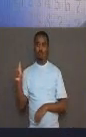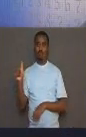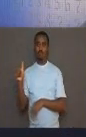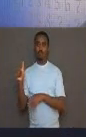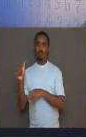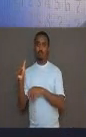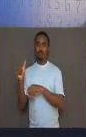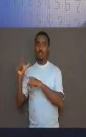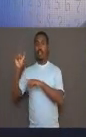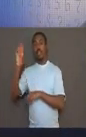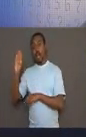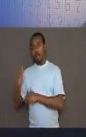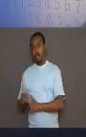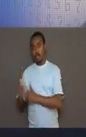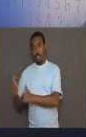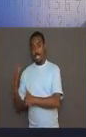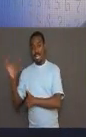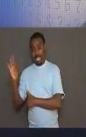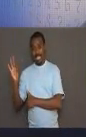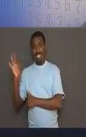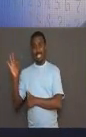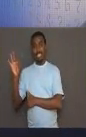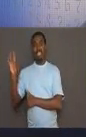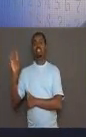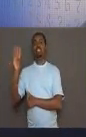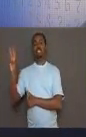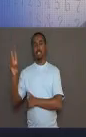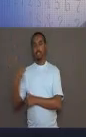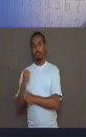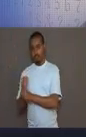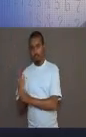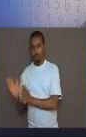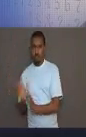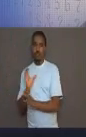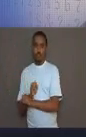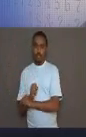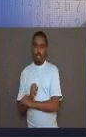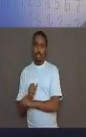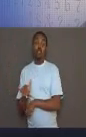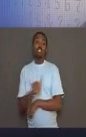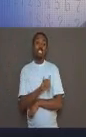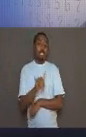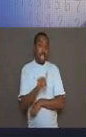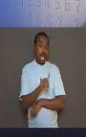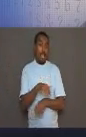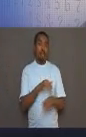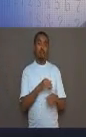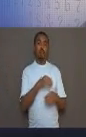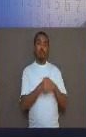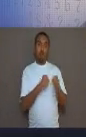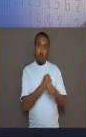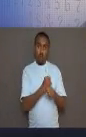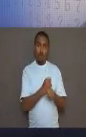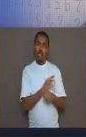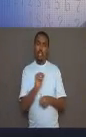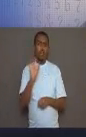lab, Mir, in 1986, which did similar work and